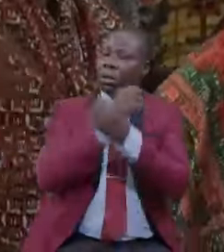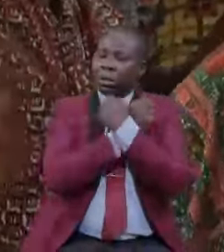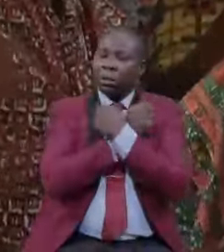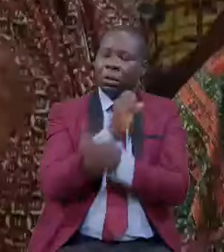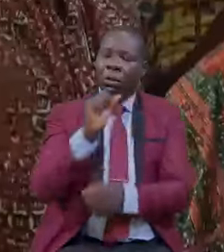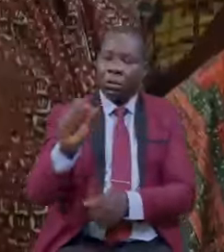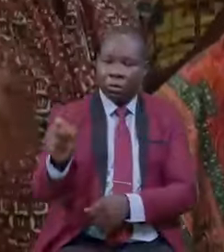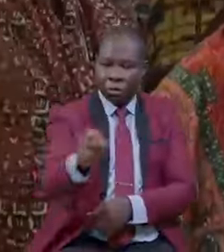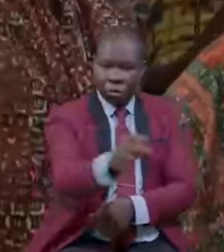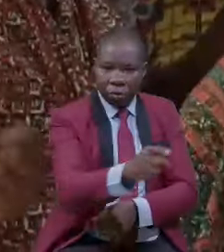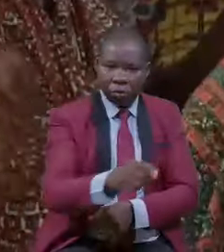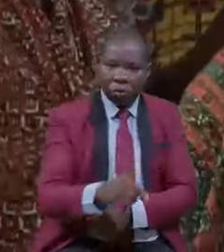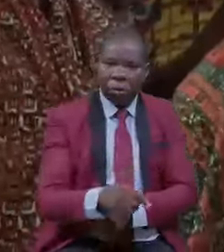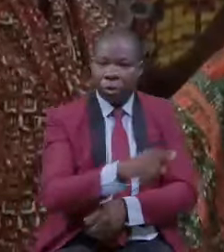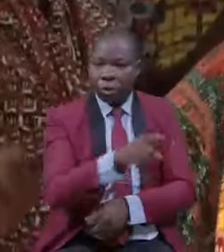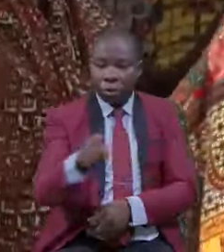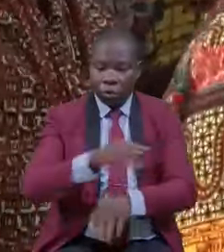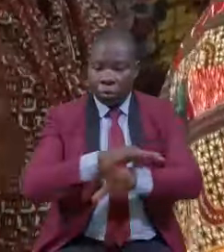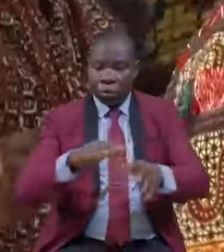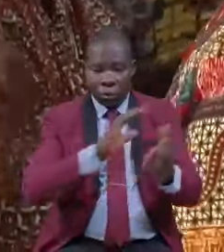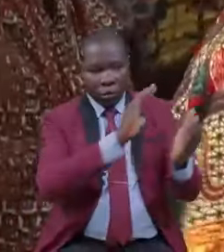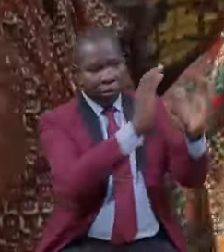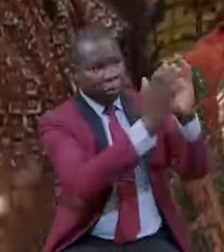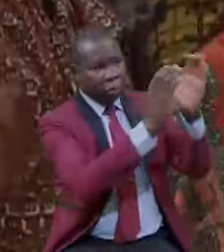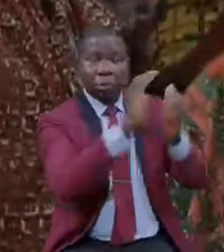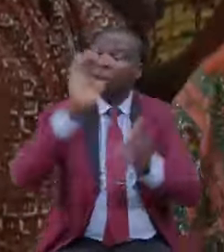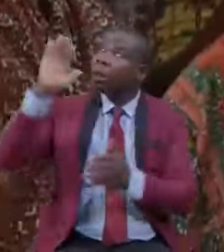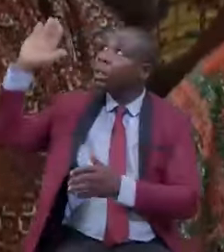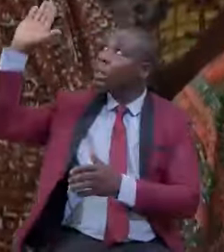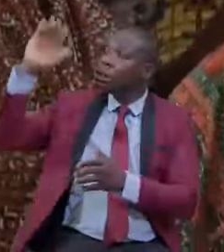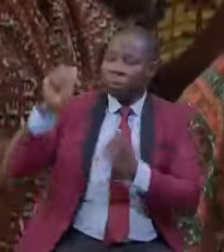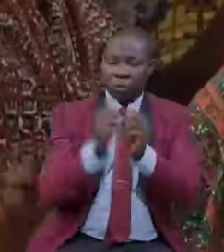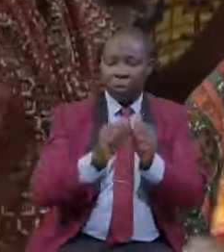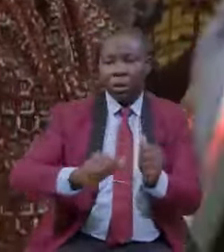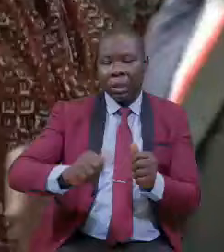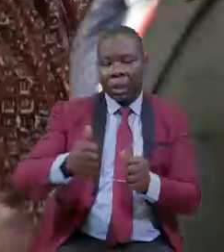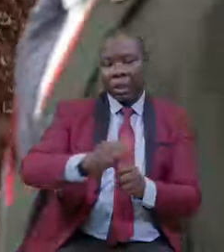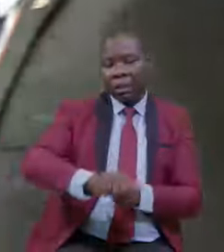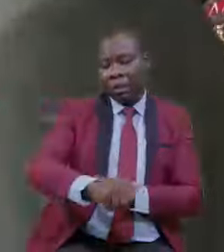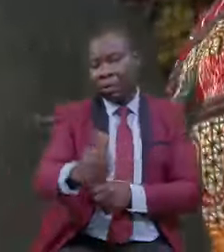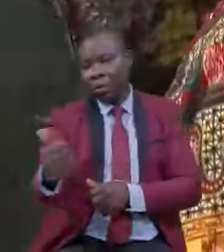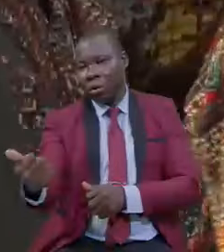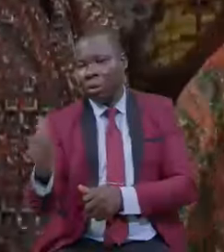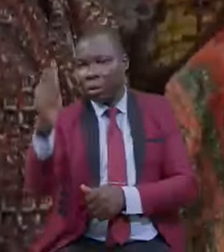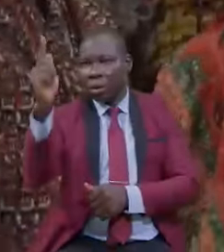You don't compare him with any other God. Just love him.